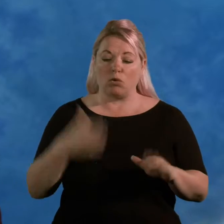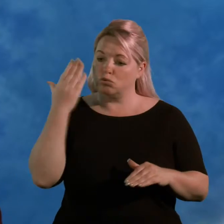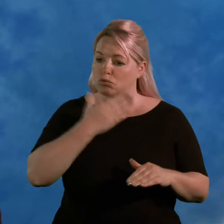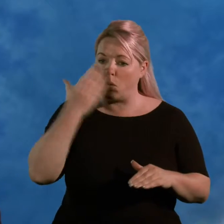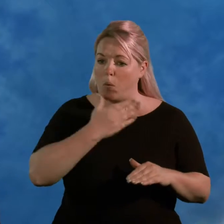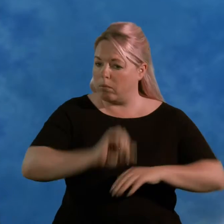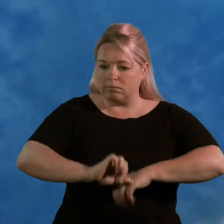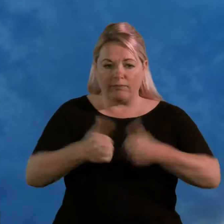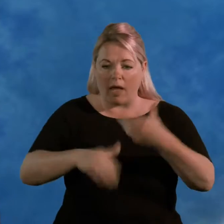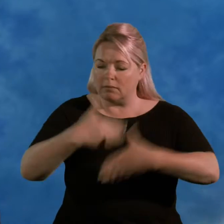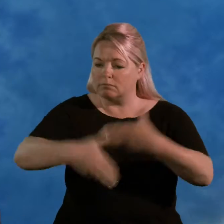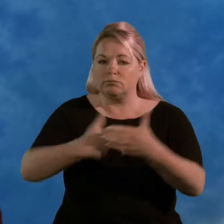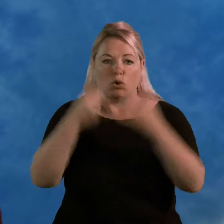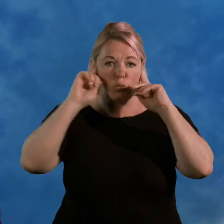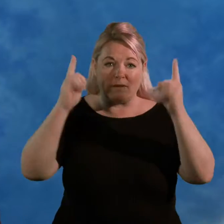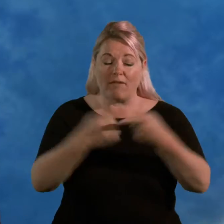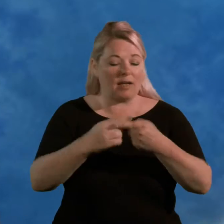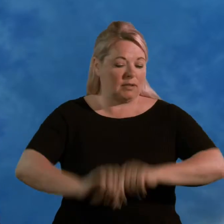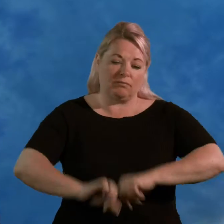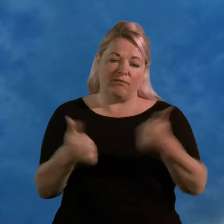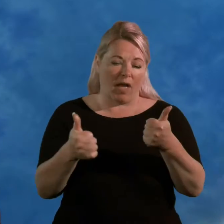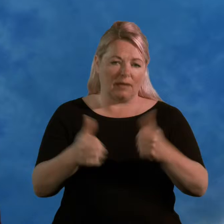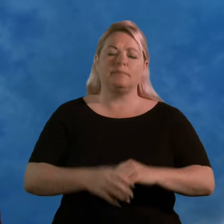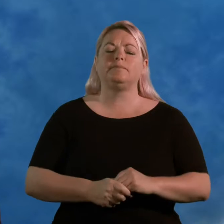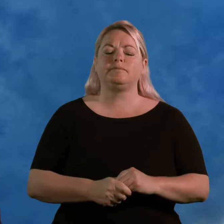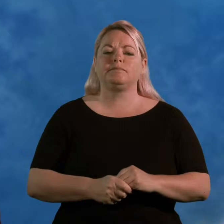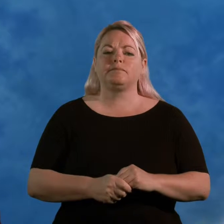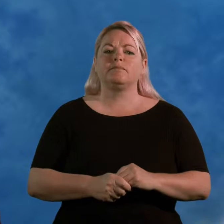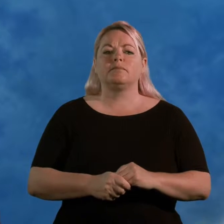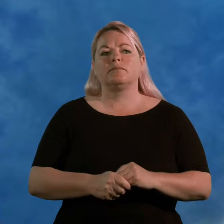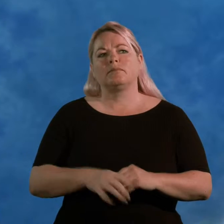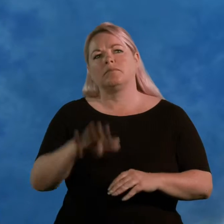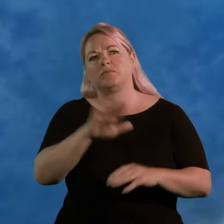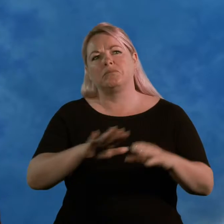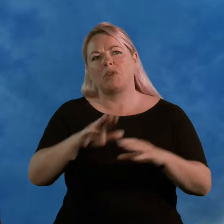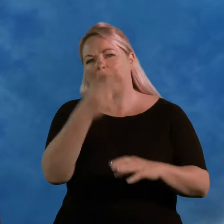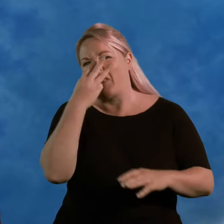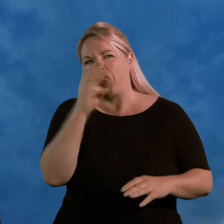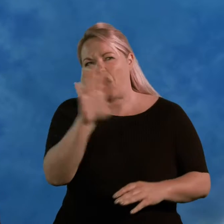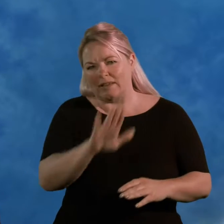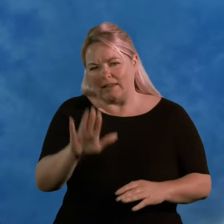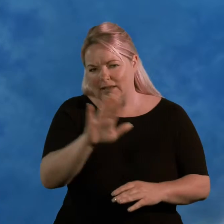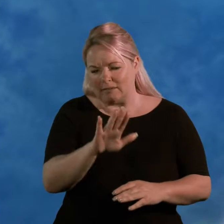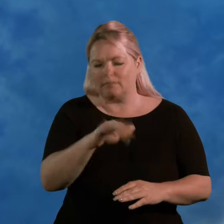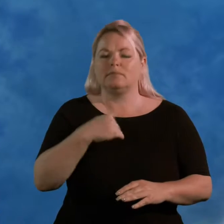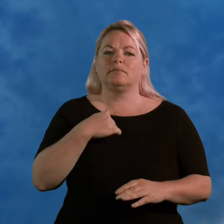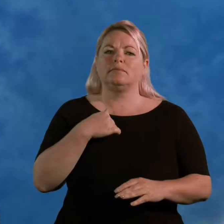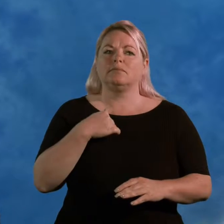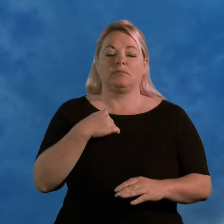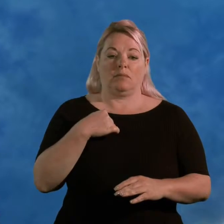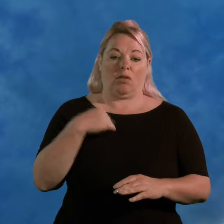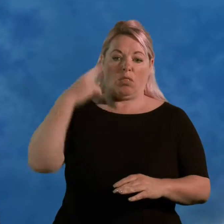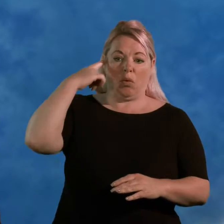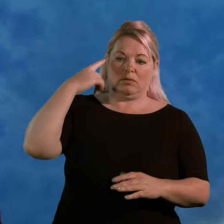school without a problem. I went through university without a problem. And until my late 30s,